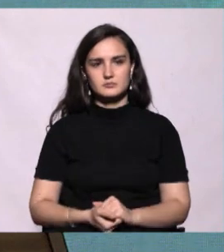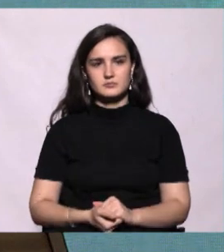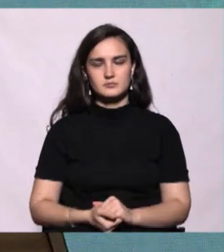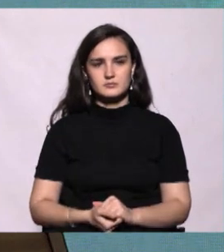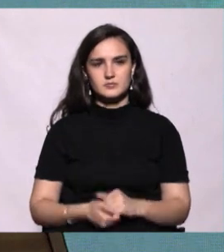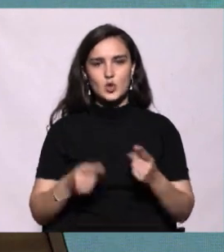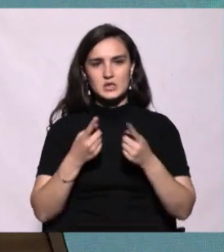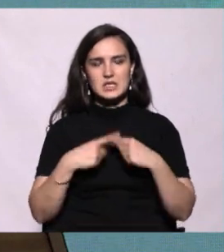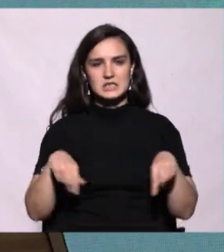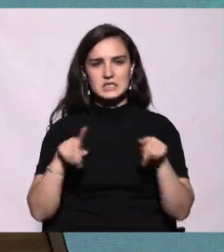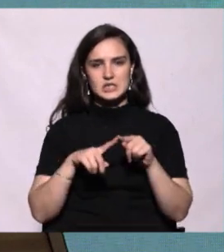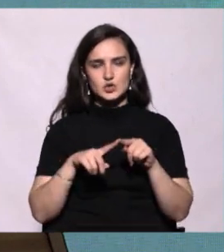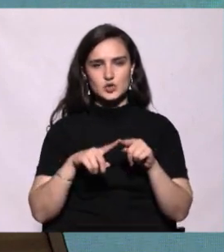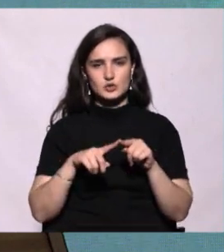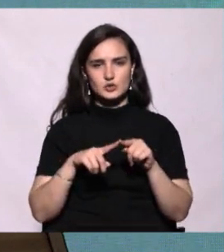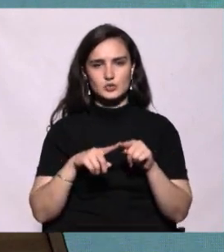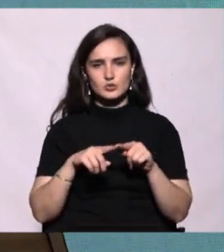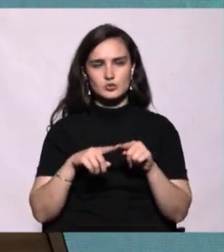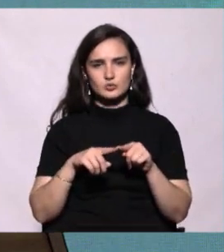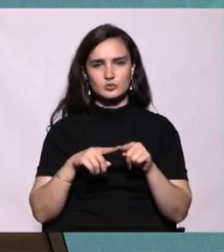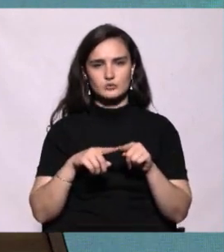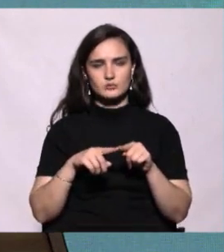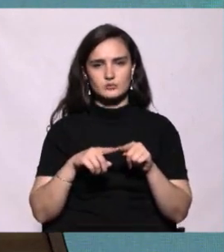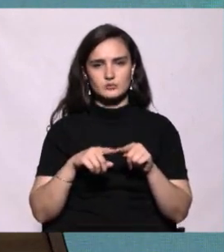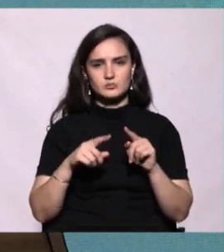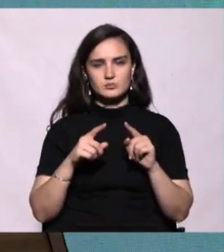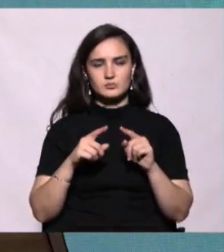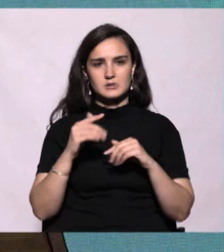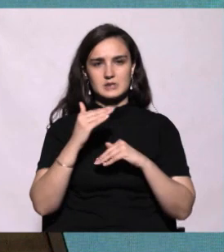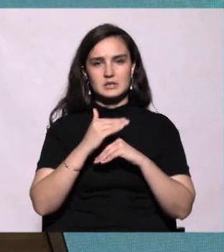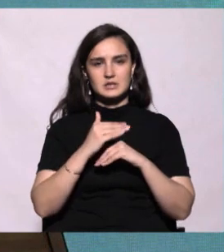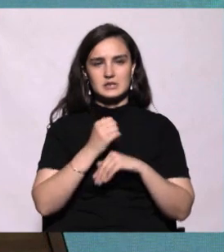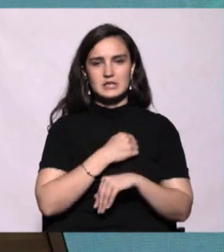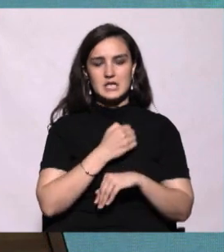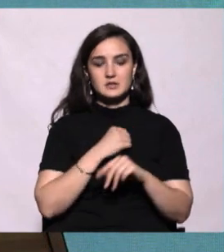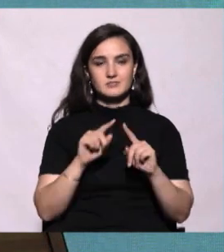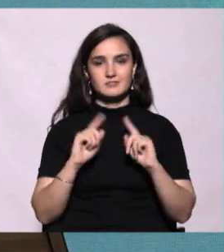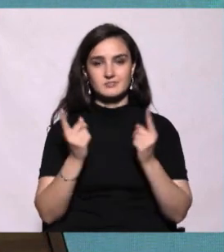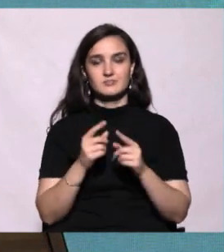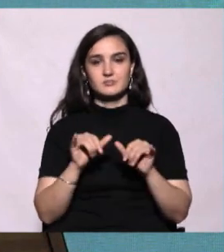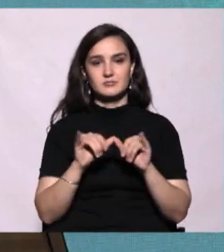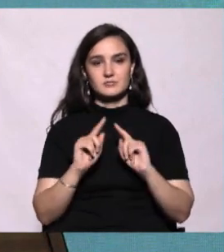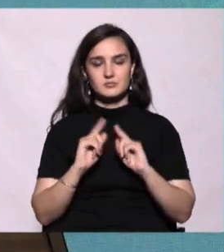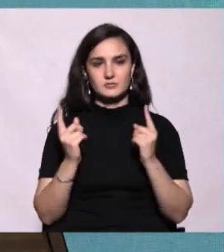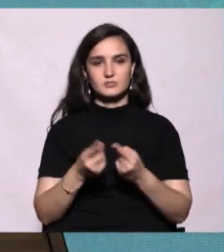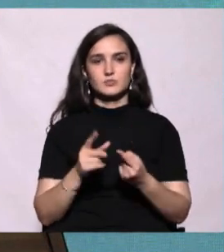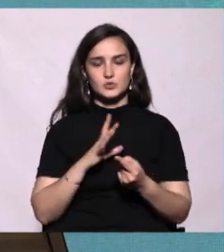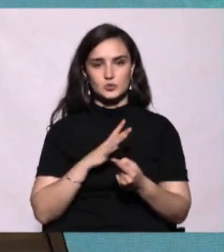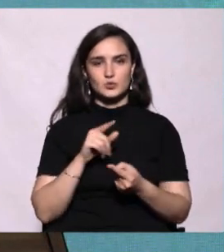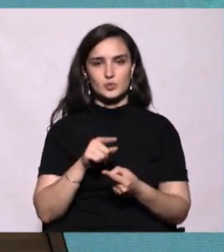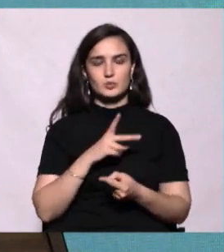an organization of the Order of the Fellowship of the Knights of the Round Table was formed in